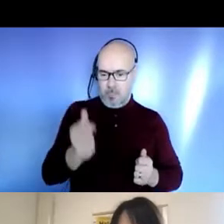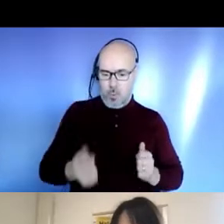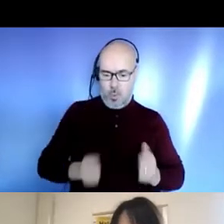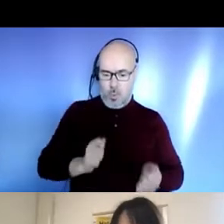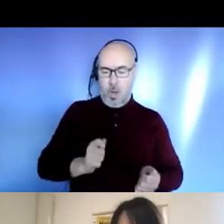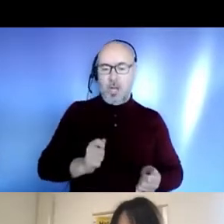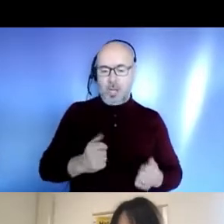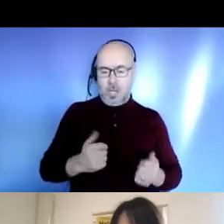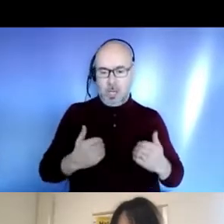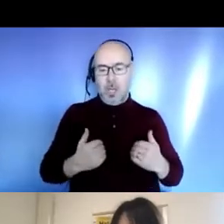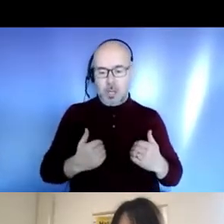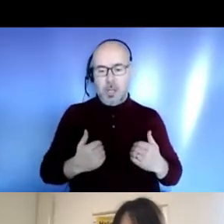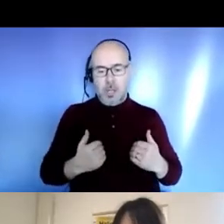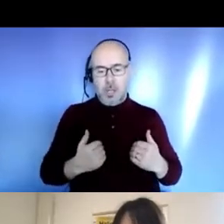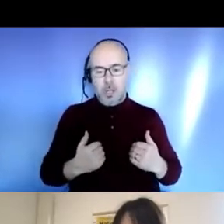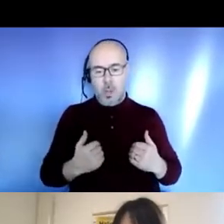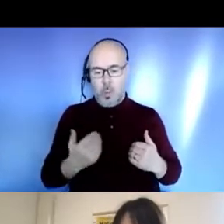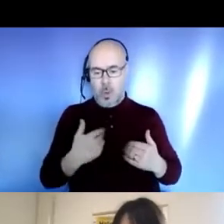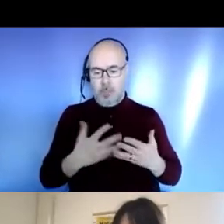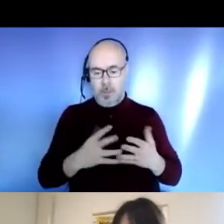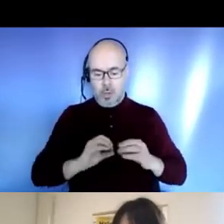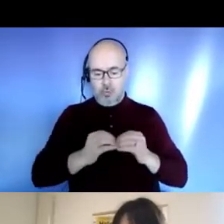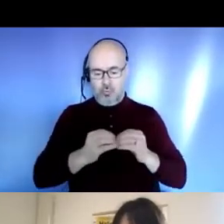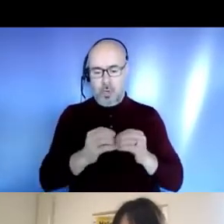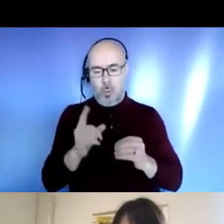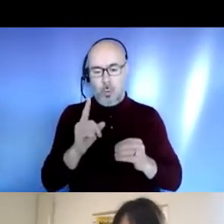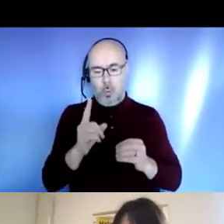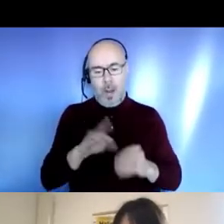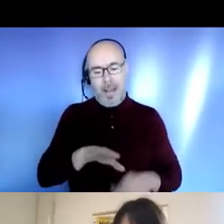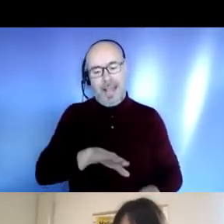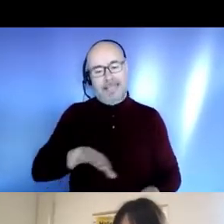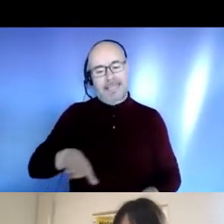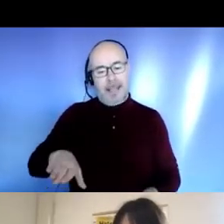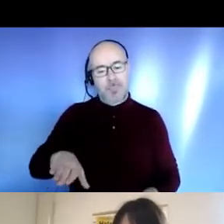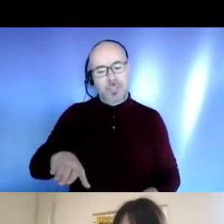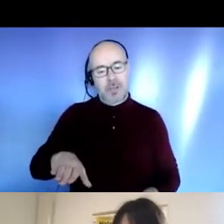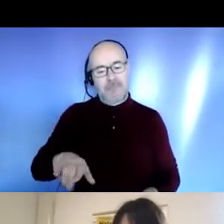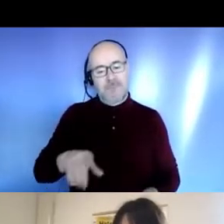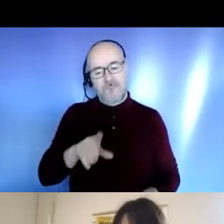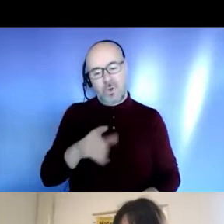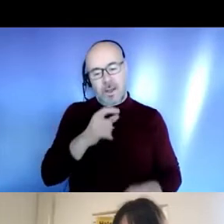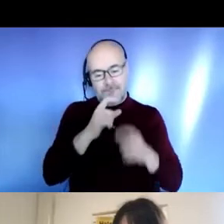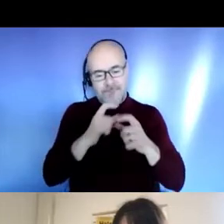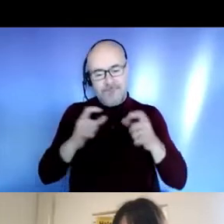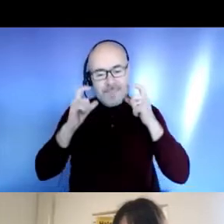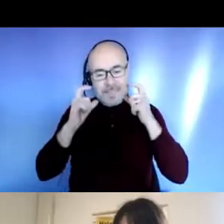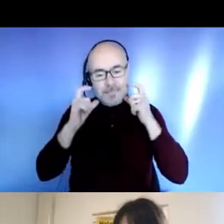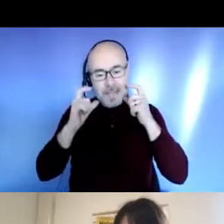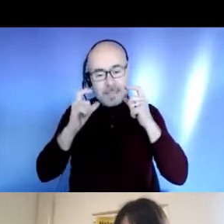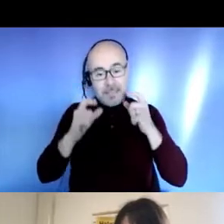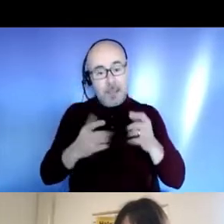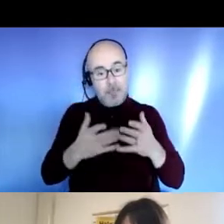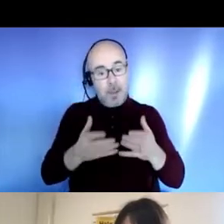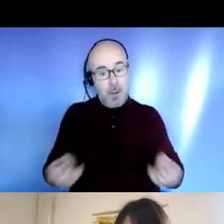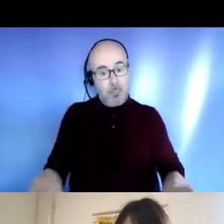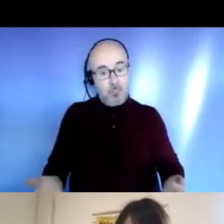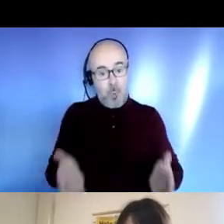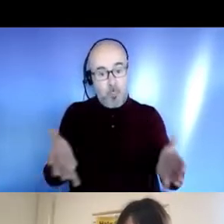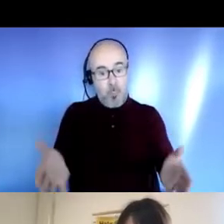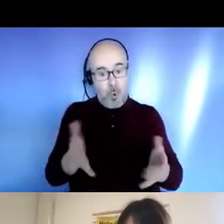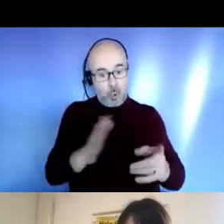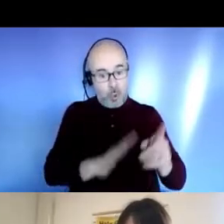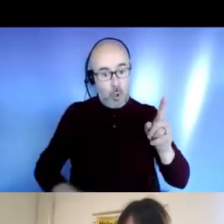move very quickly. So we created an exemption for face mask wearing, and that was promoted quite widely across